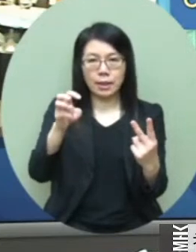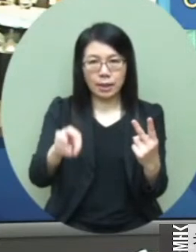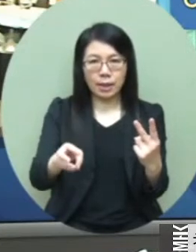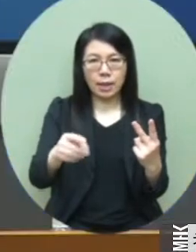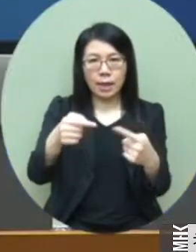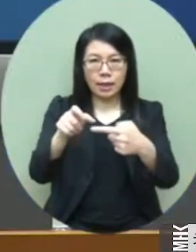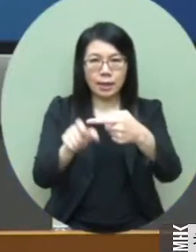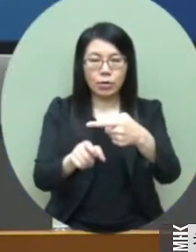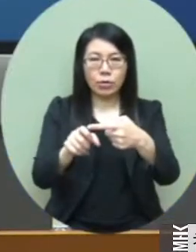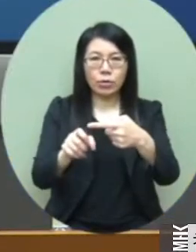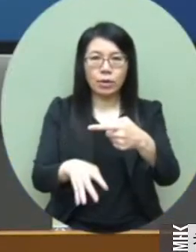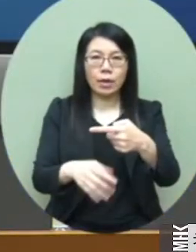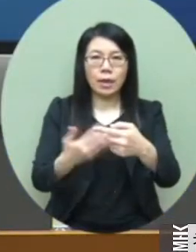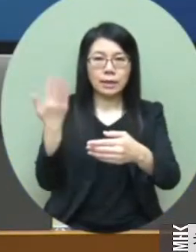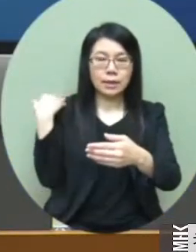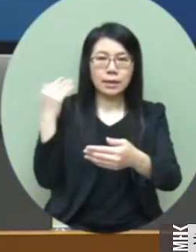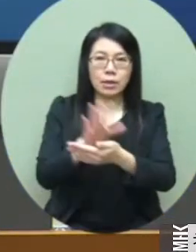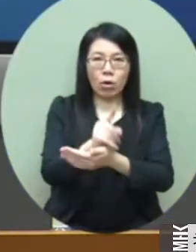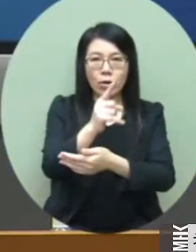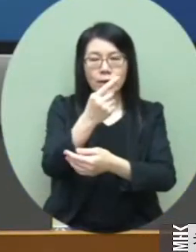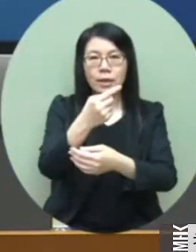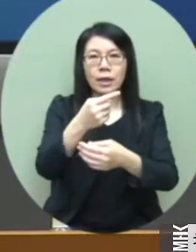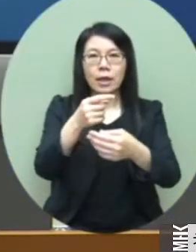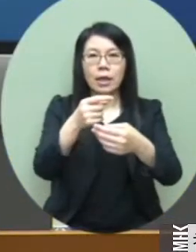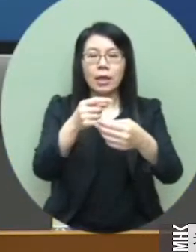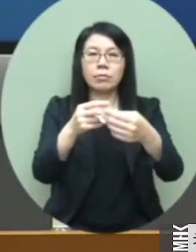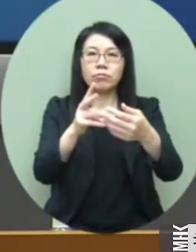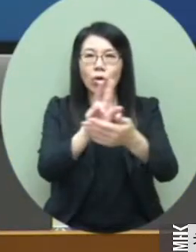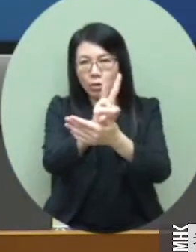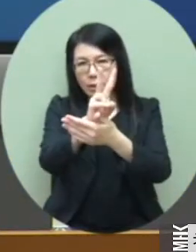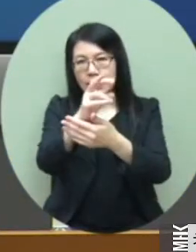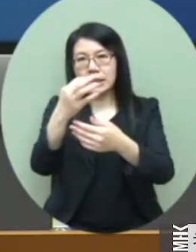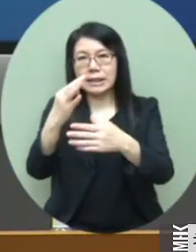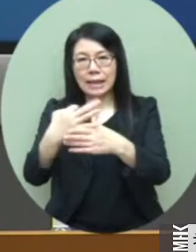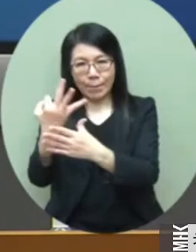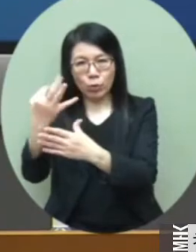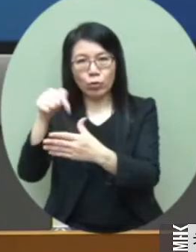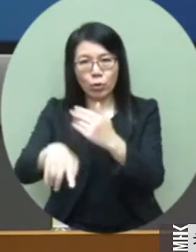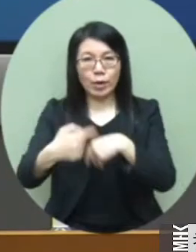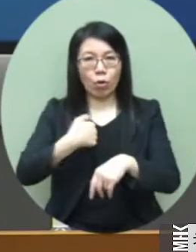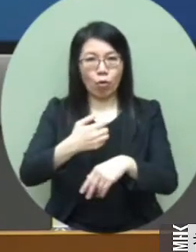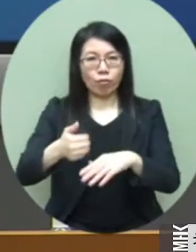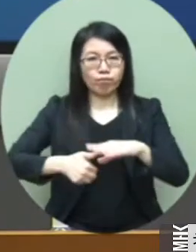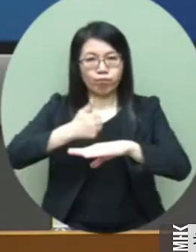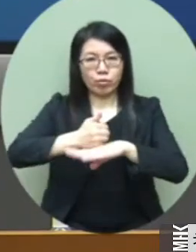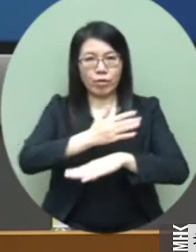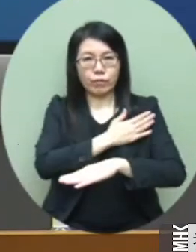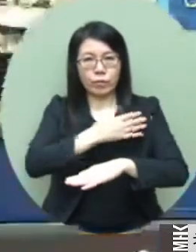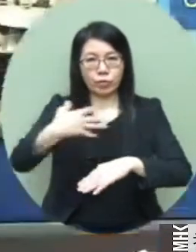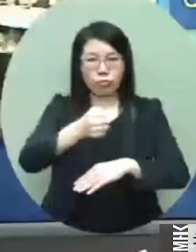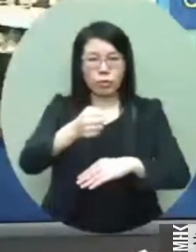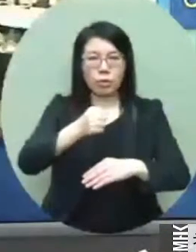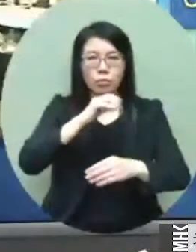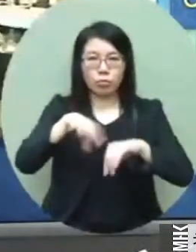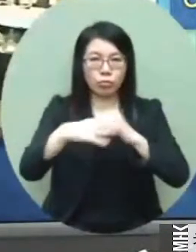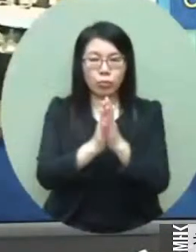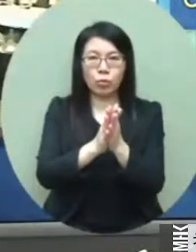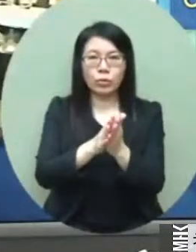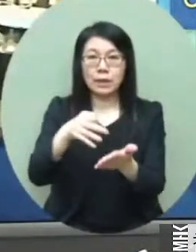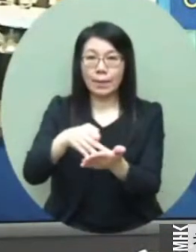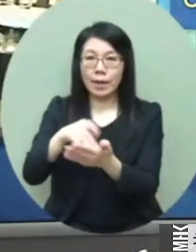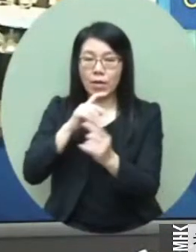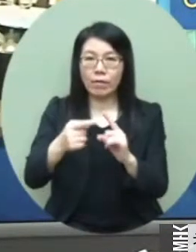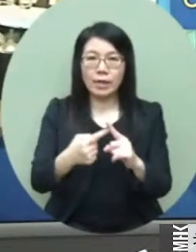years and 3 months with myself as the chair, and all participants, all principal officials are